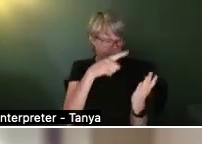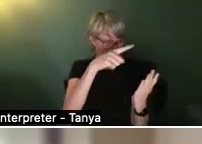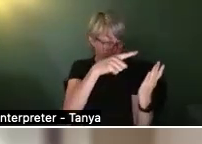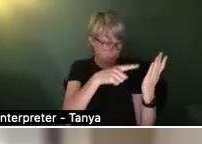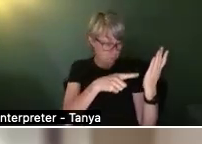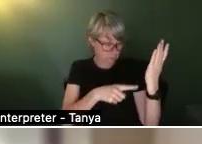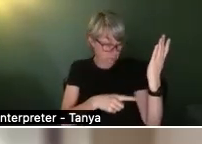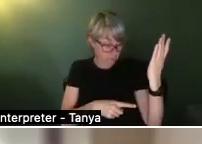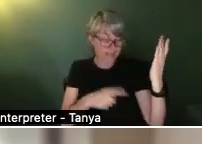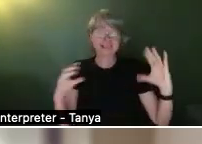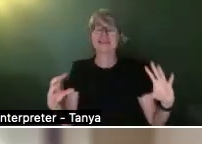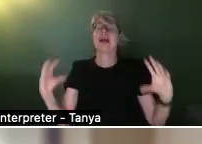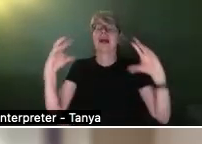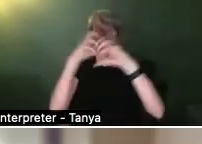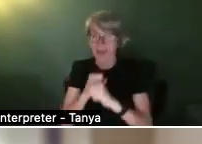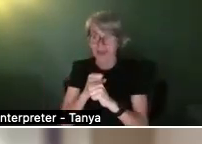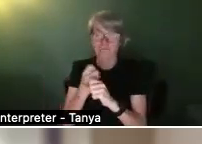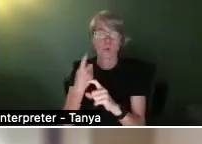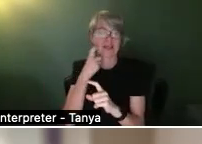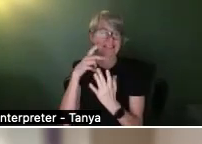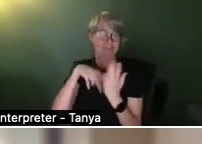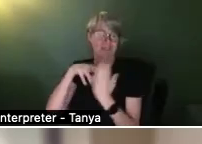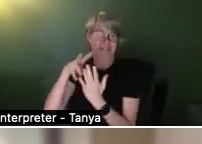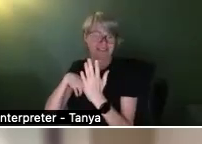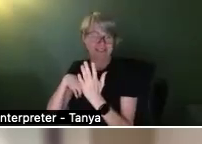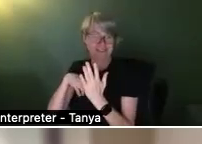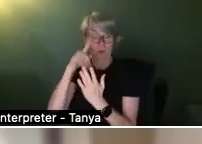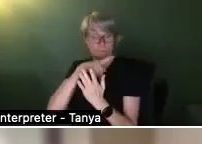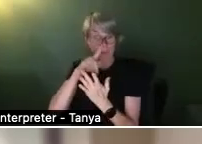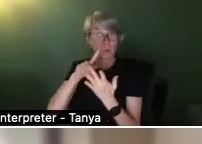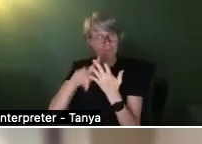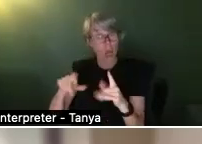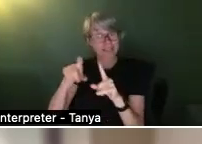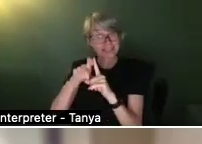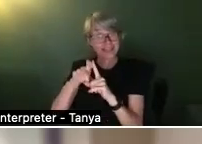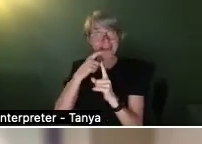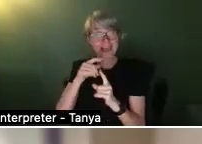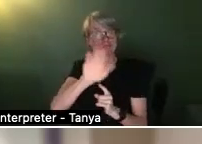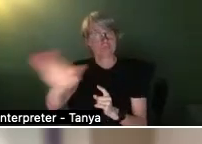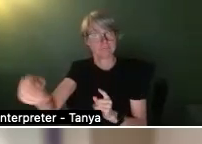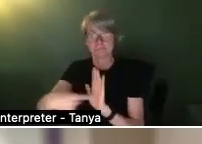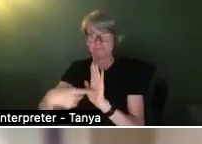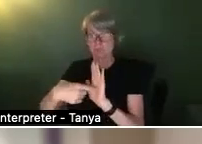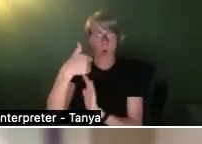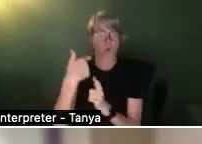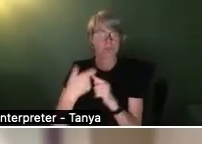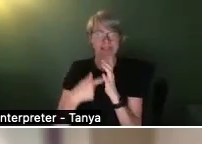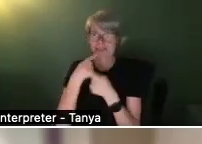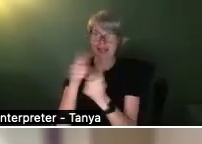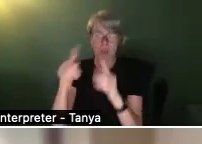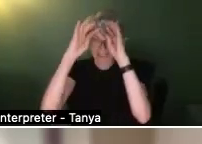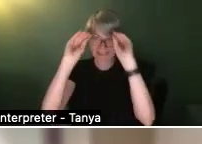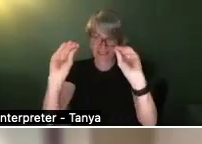in the toolkit and how people with intellectual disability can use and promote the toolkit. Co-designing and delivering health education